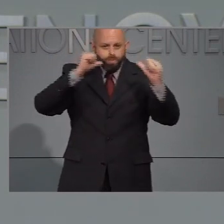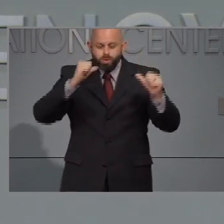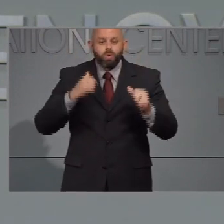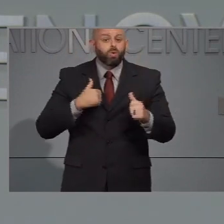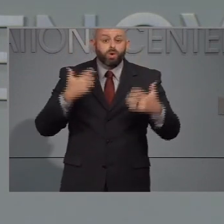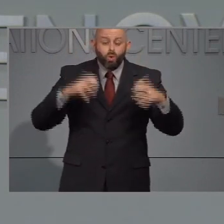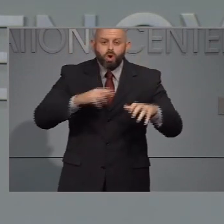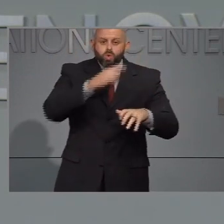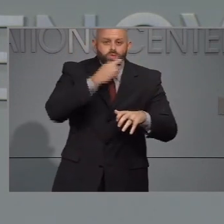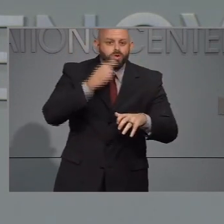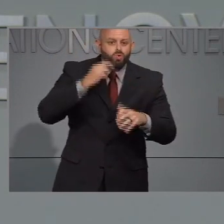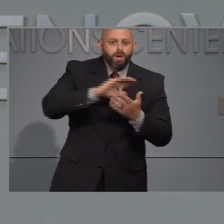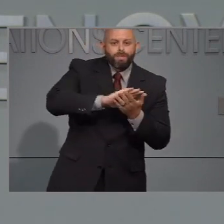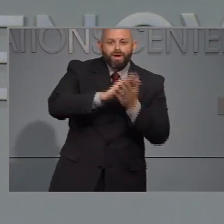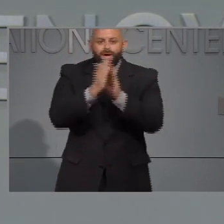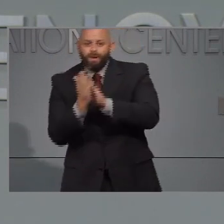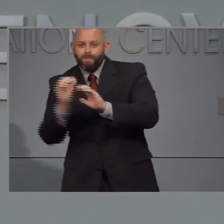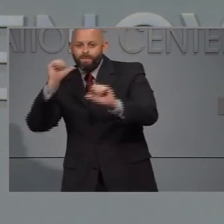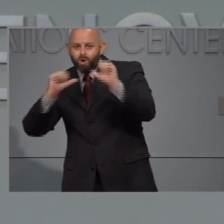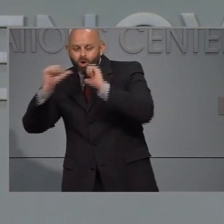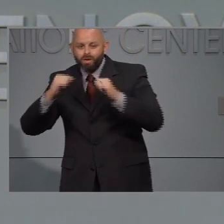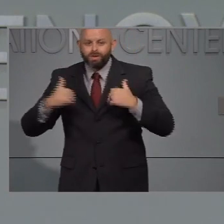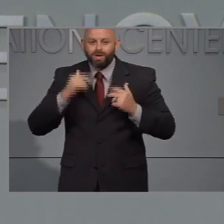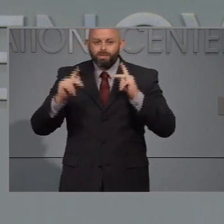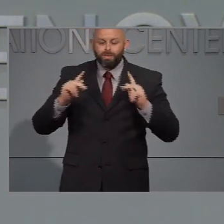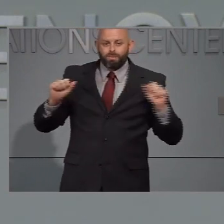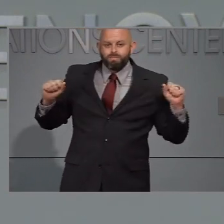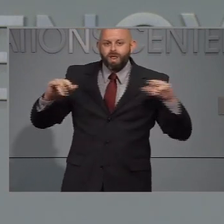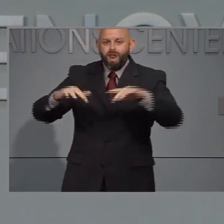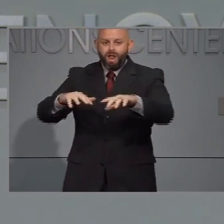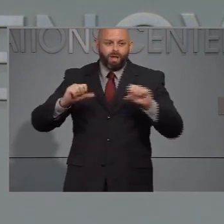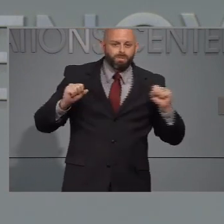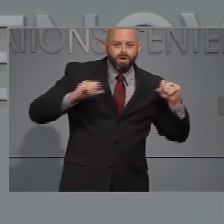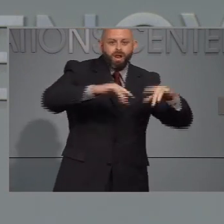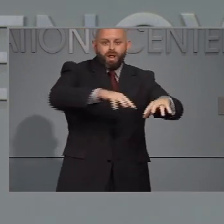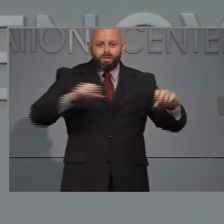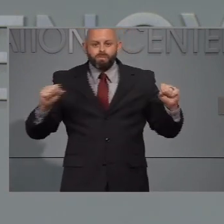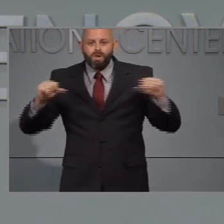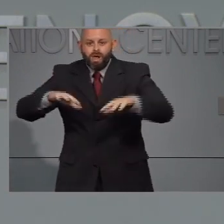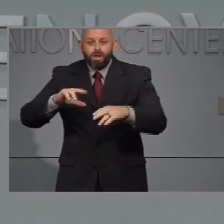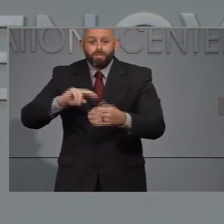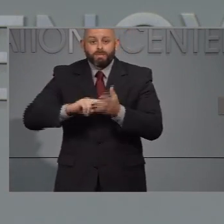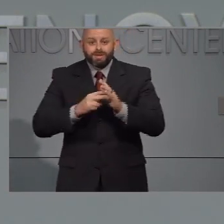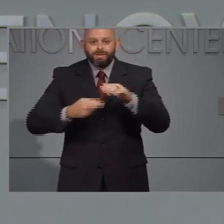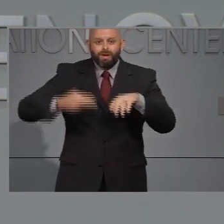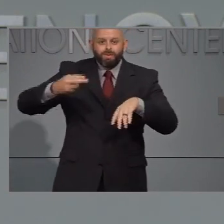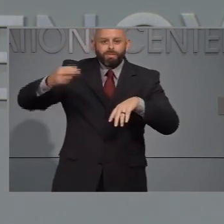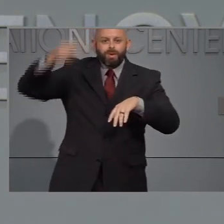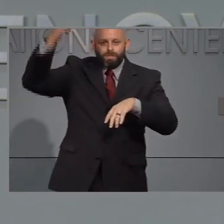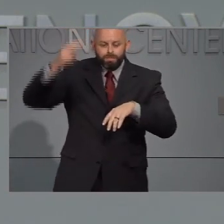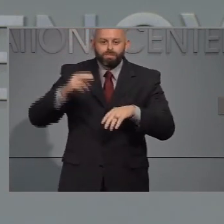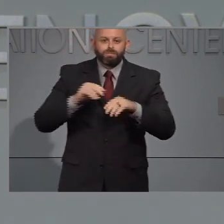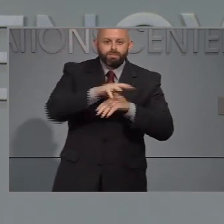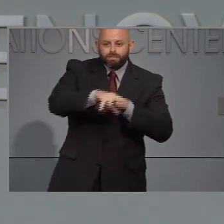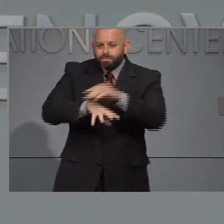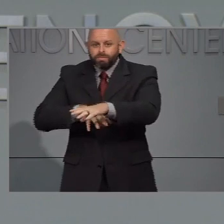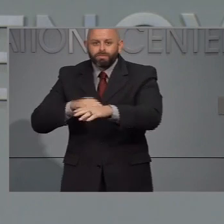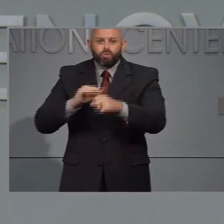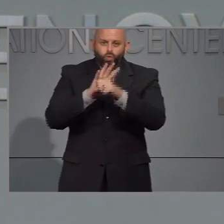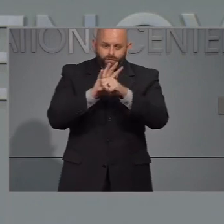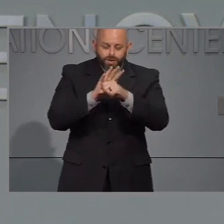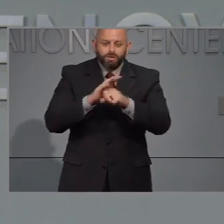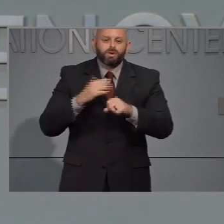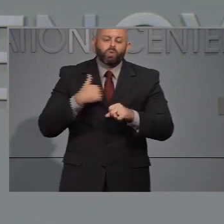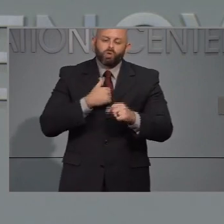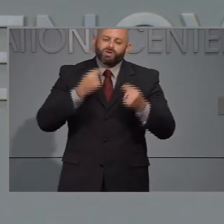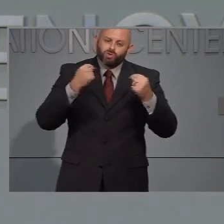settings where there's increase in viral spread. I think you see us using our data to try to be very targeted to keep that